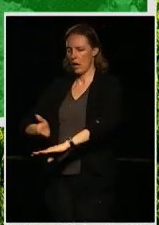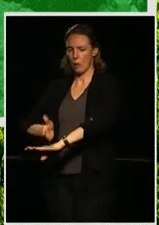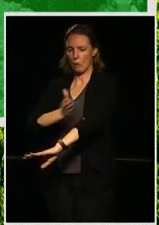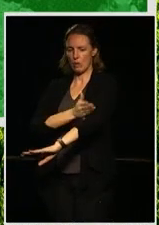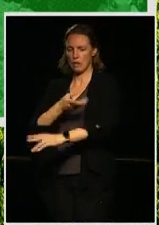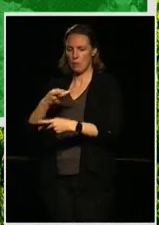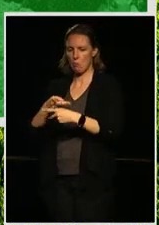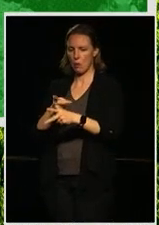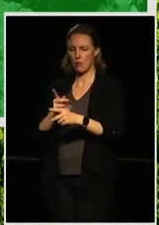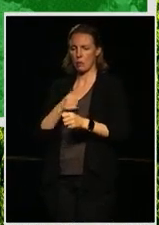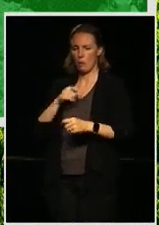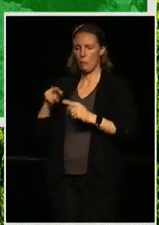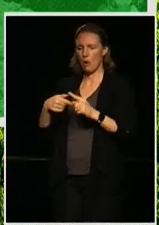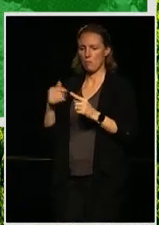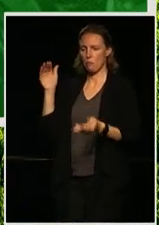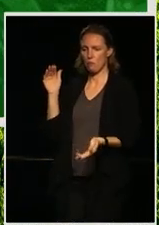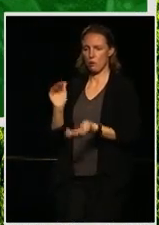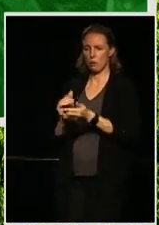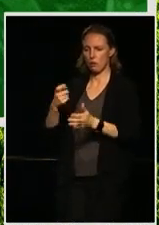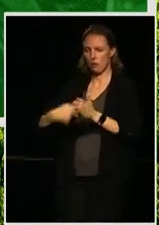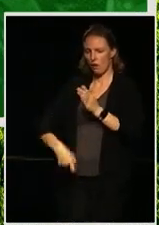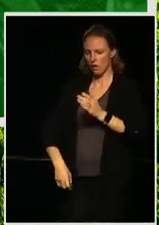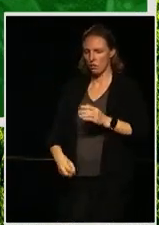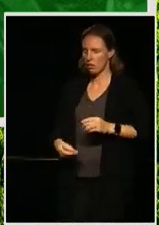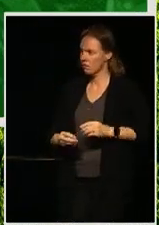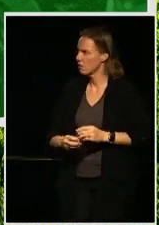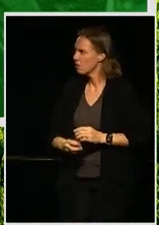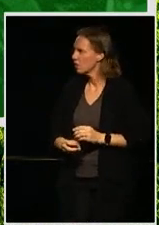productivity while reduce our costs.